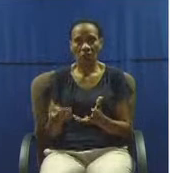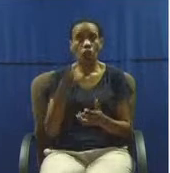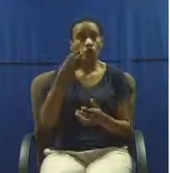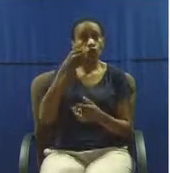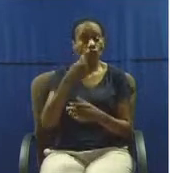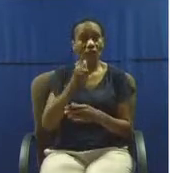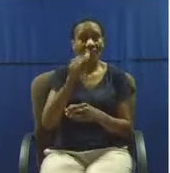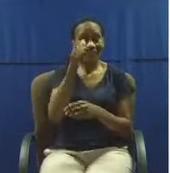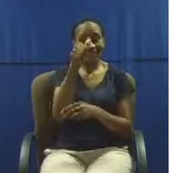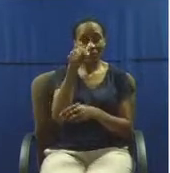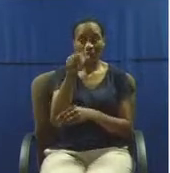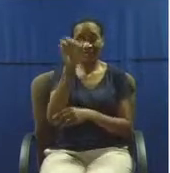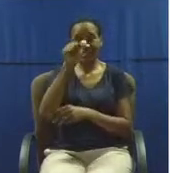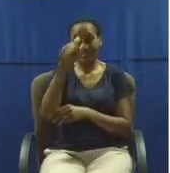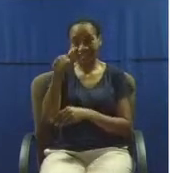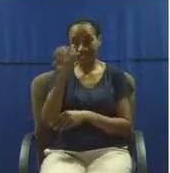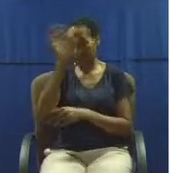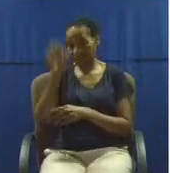6.6%.